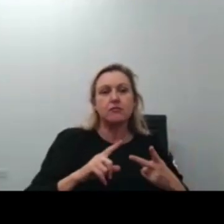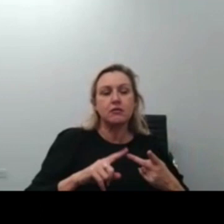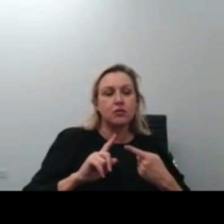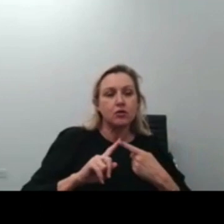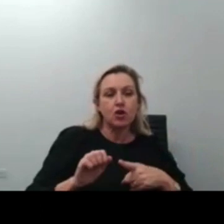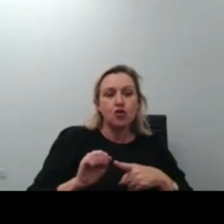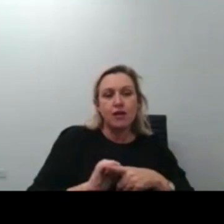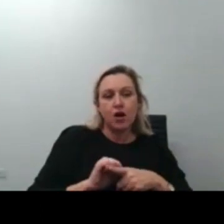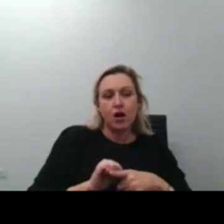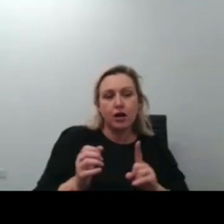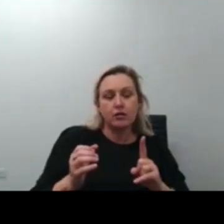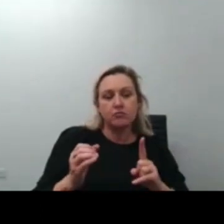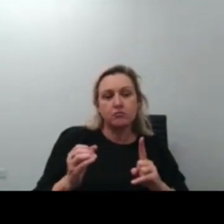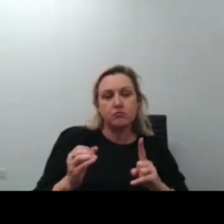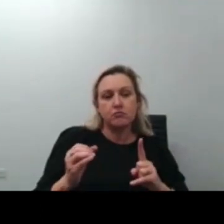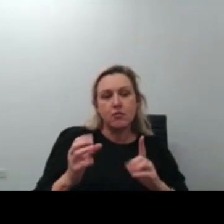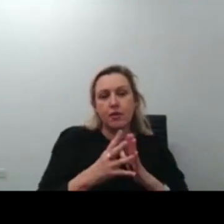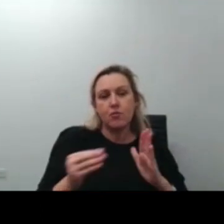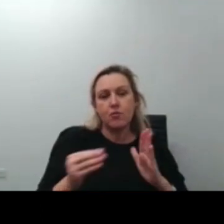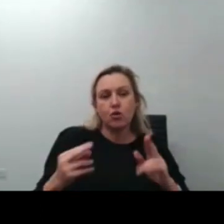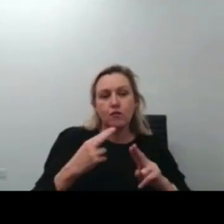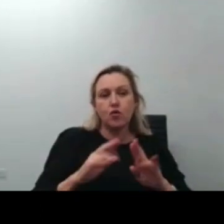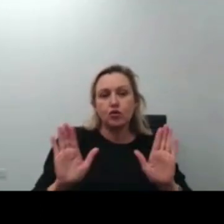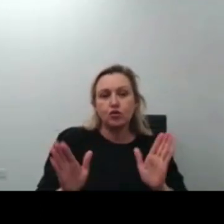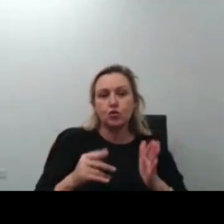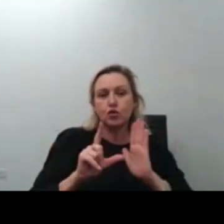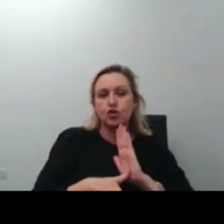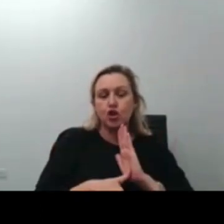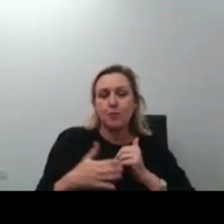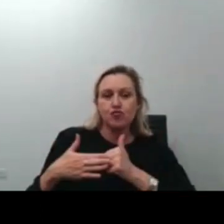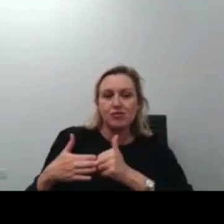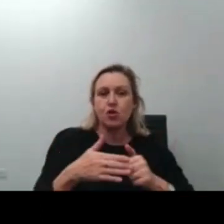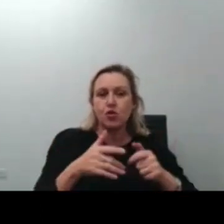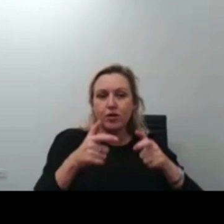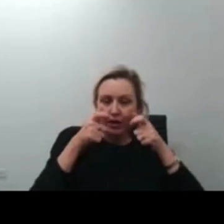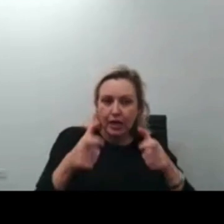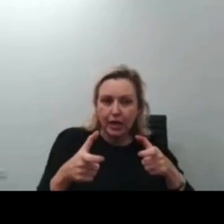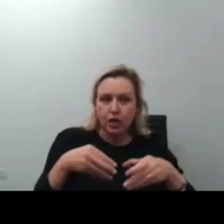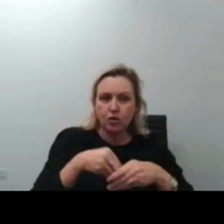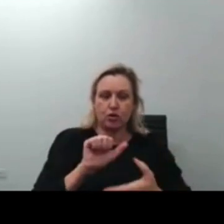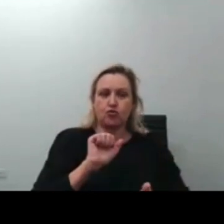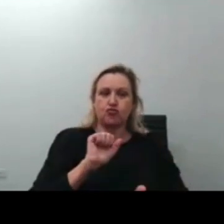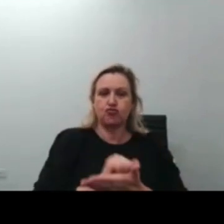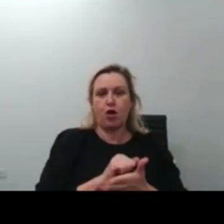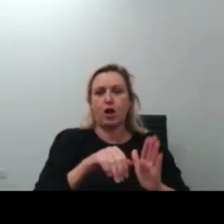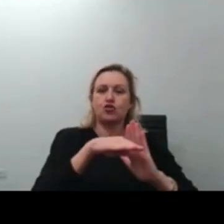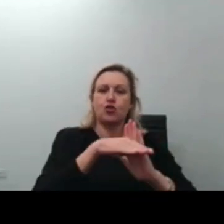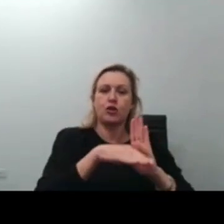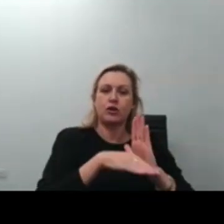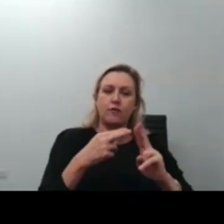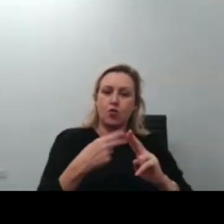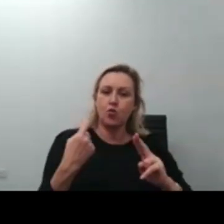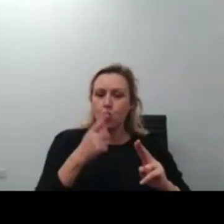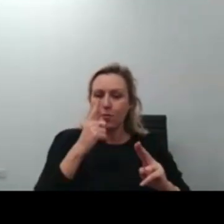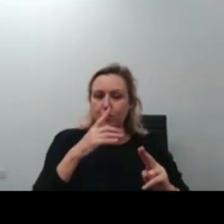model, delivering short-term restorative care that I talked about earlier, including the right criteria for people accessing those services.